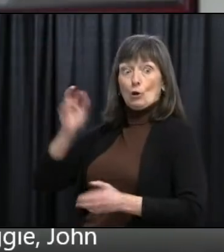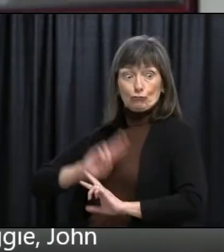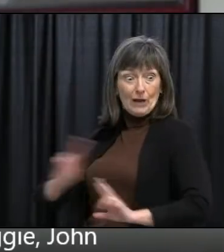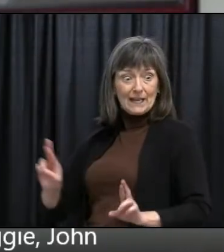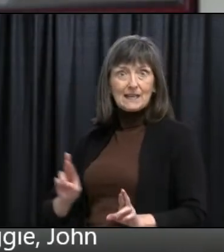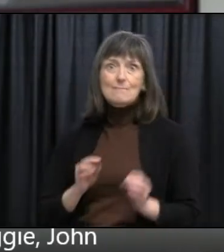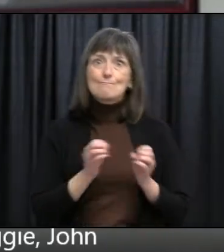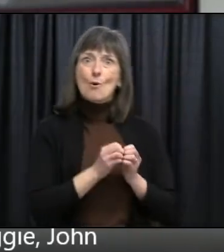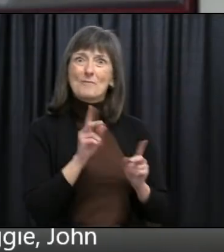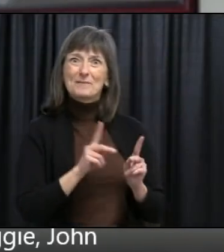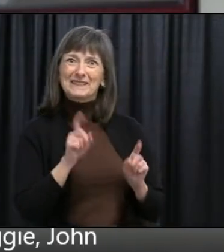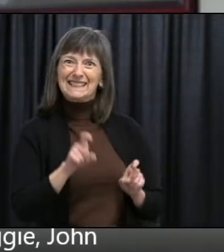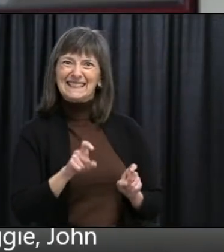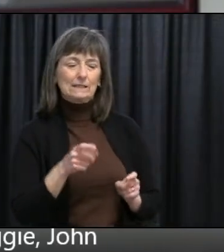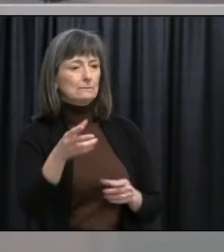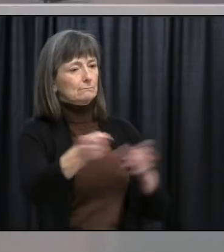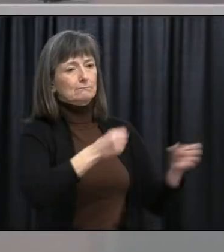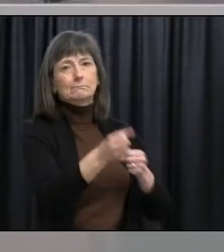yet.